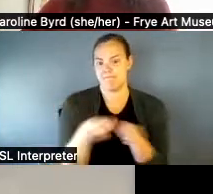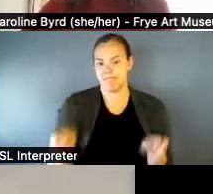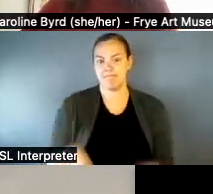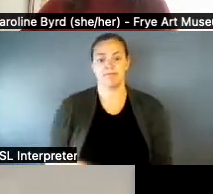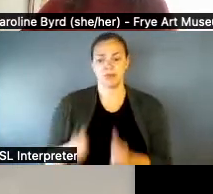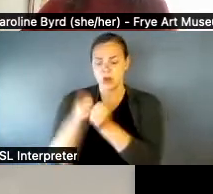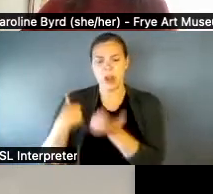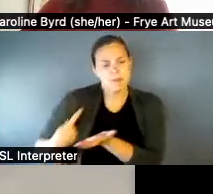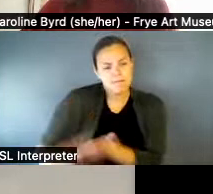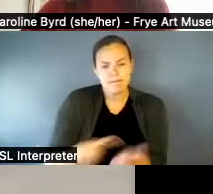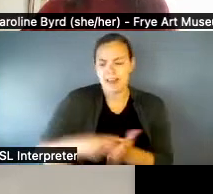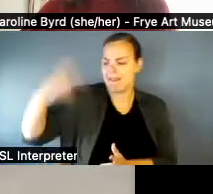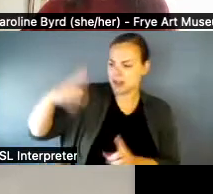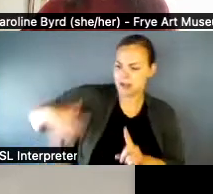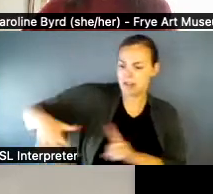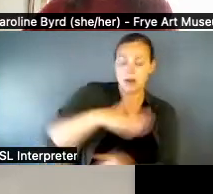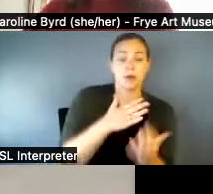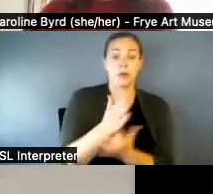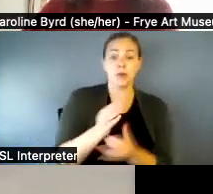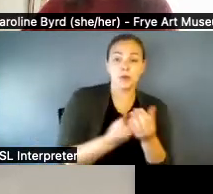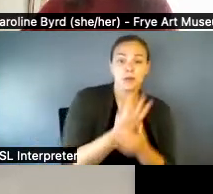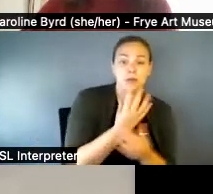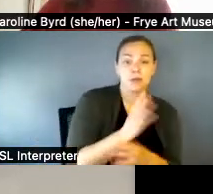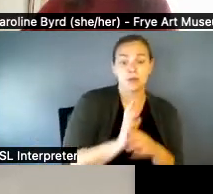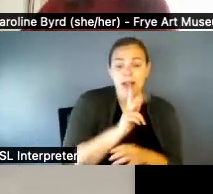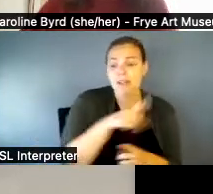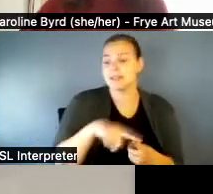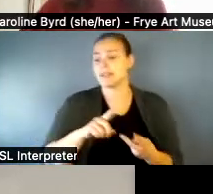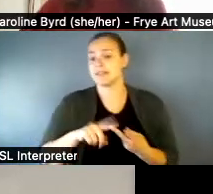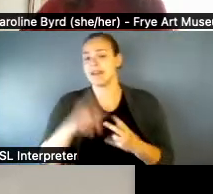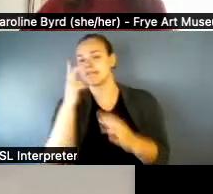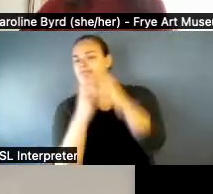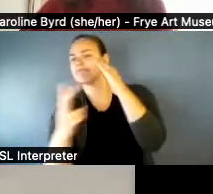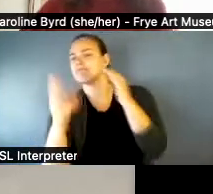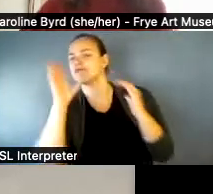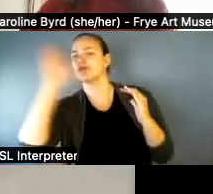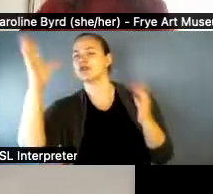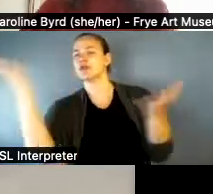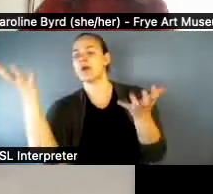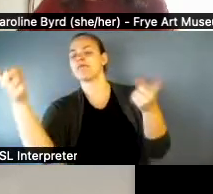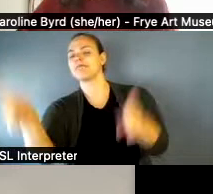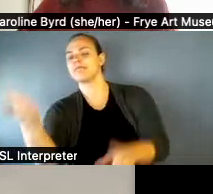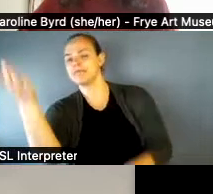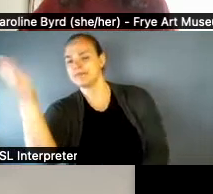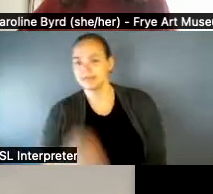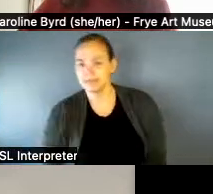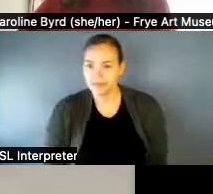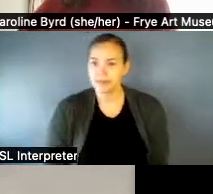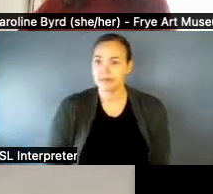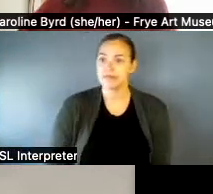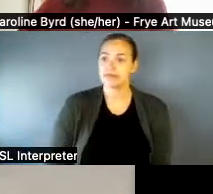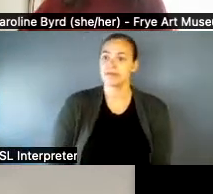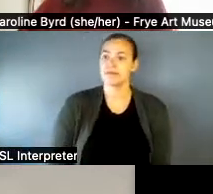history through its flora and fauna while looking ahead to its future. So the Fryes,